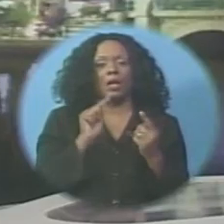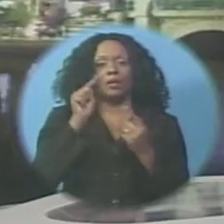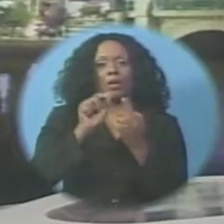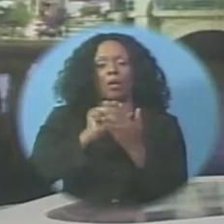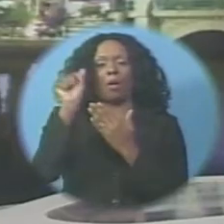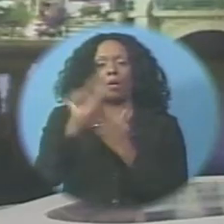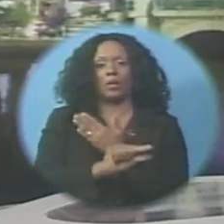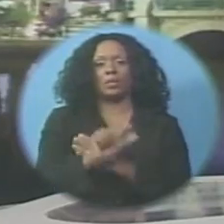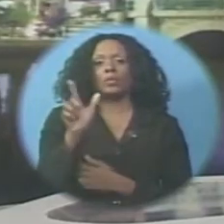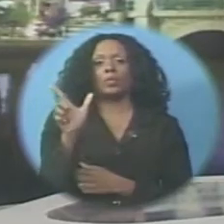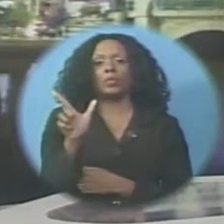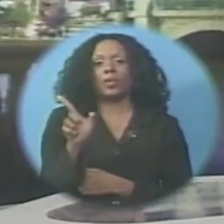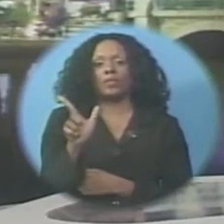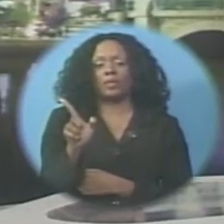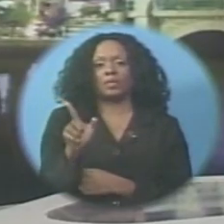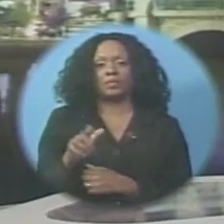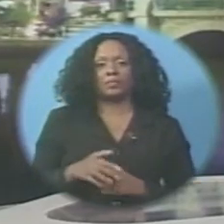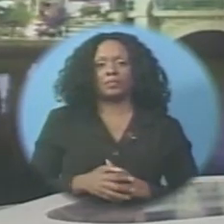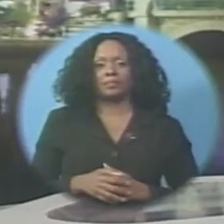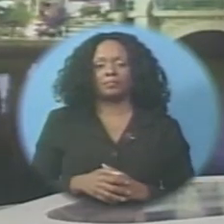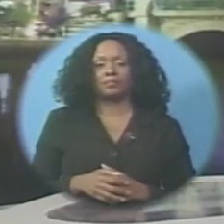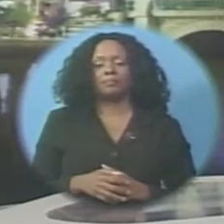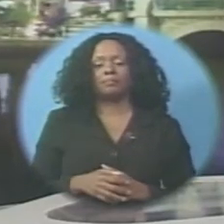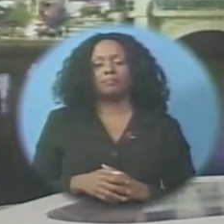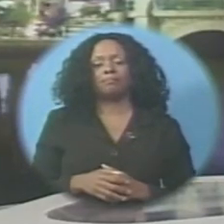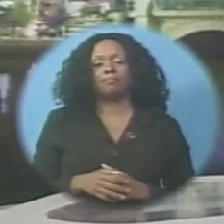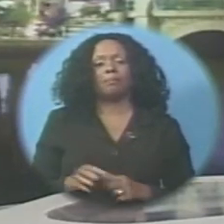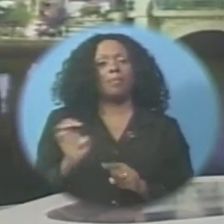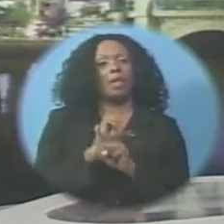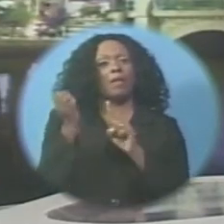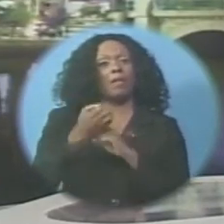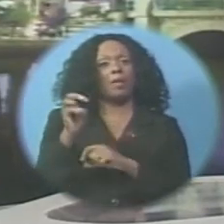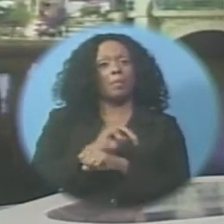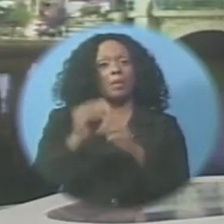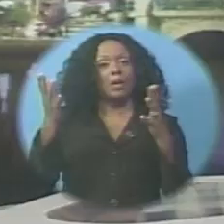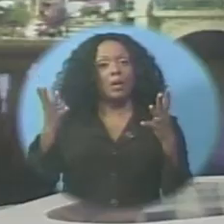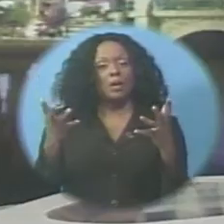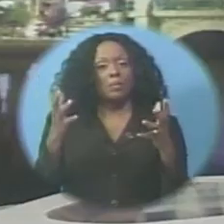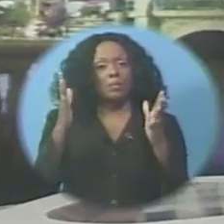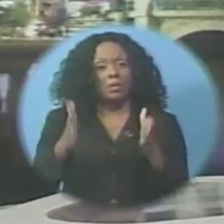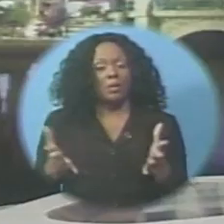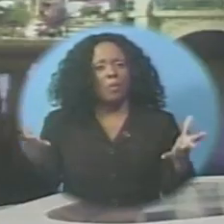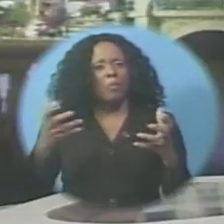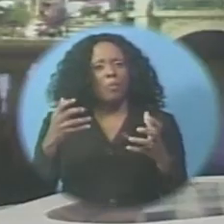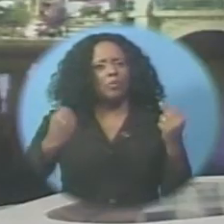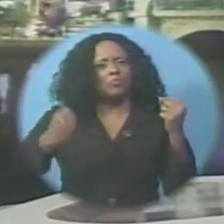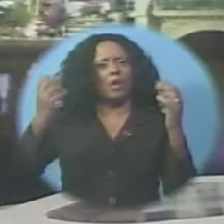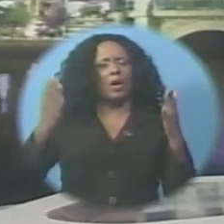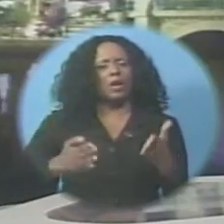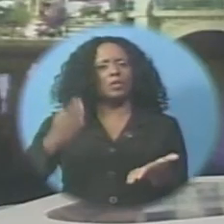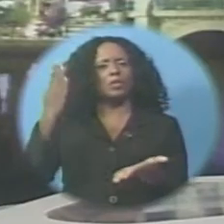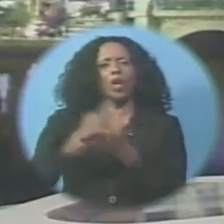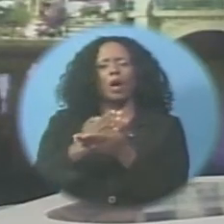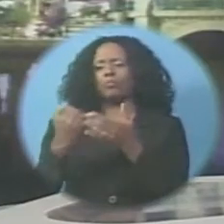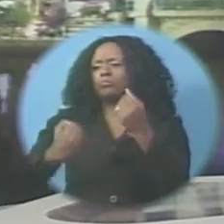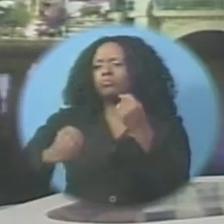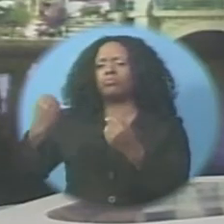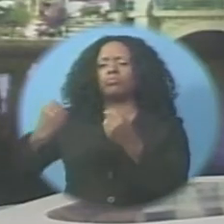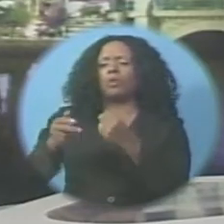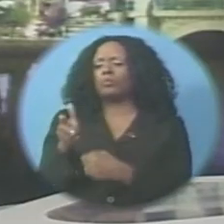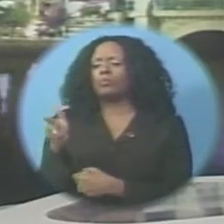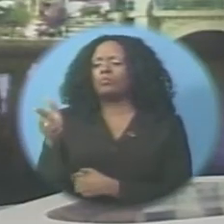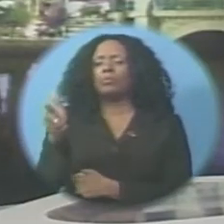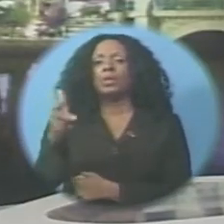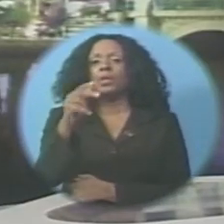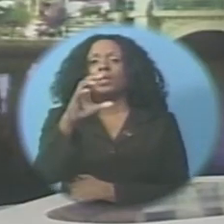the 21st. Well, the Environment Minister is appealing to drivers to stop driving onto the Chancery Lane wetland and onto